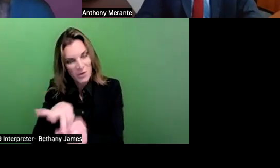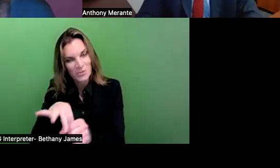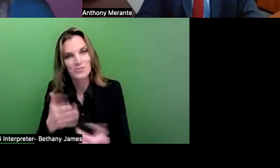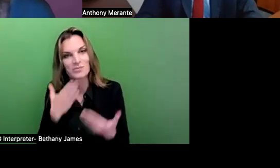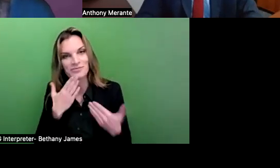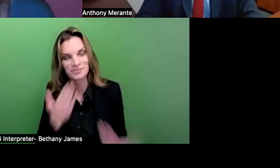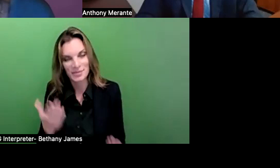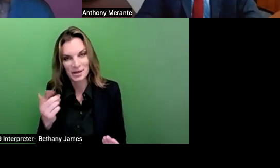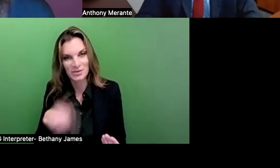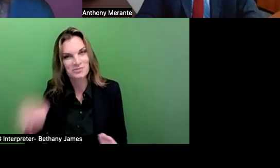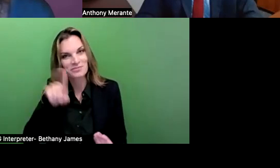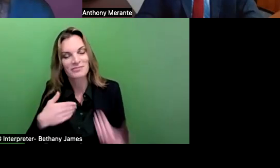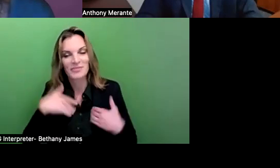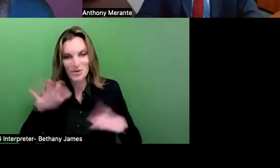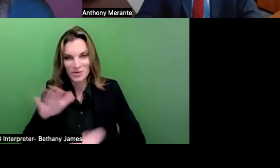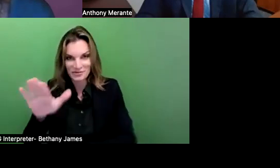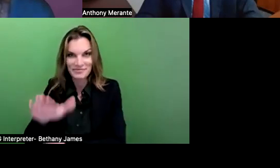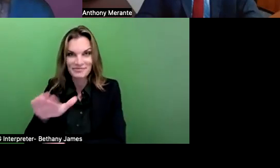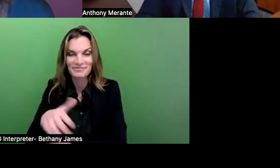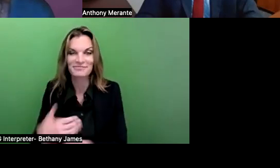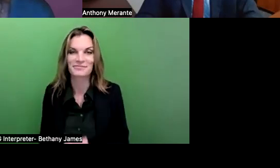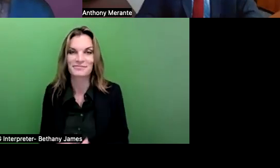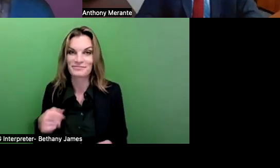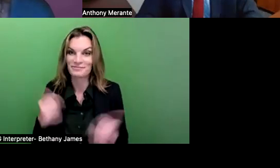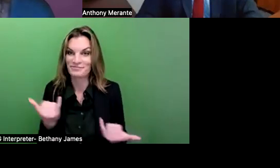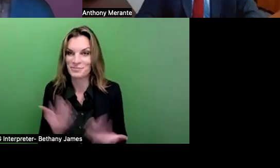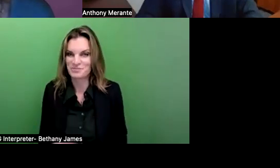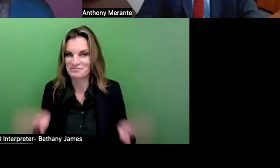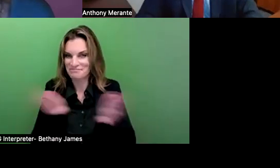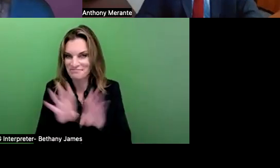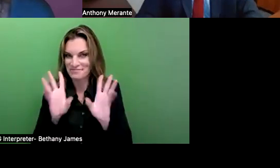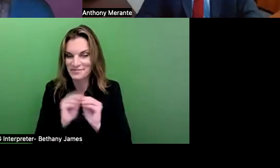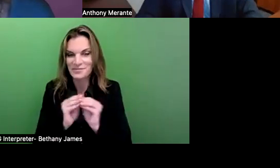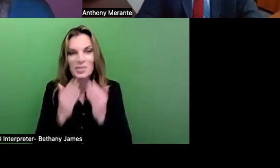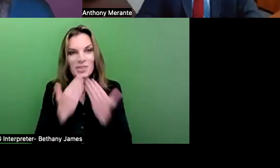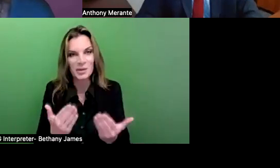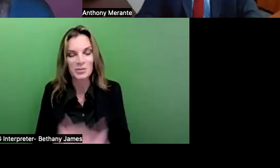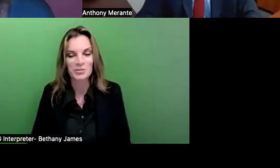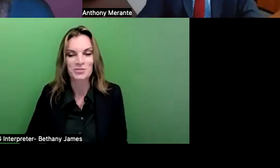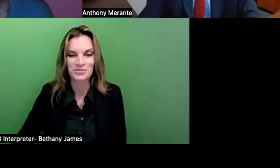again. Have a wonderful evening. The forum has now ended. Thank you.